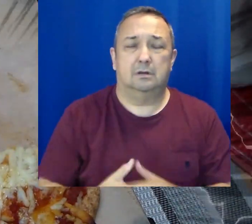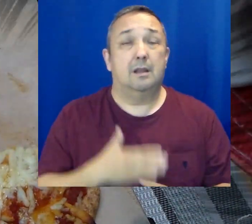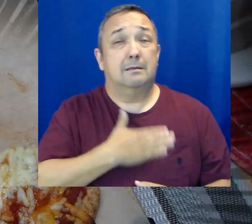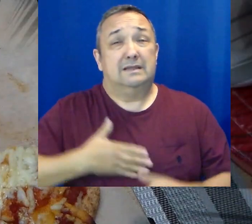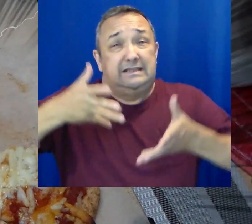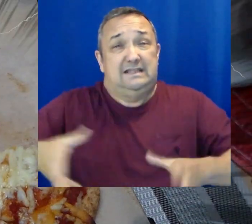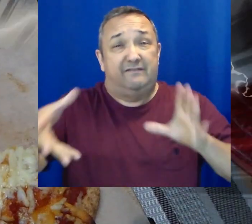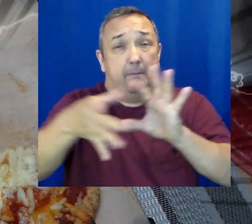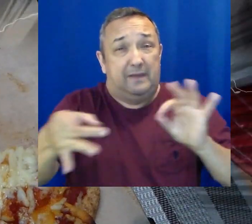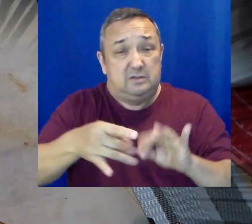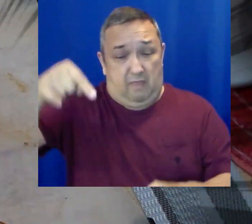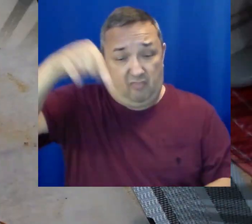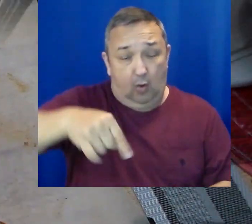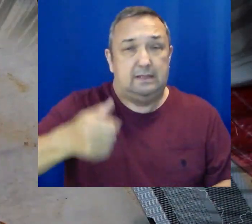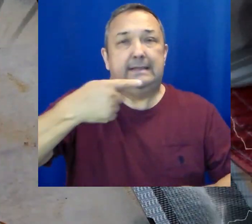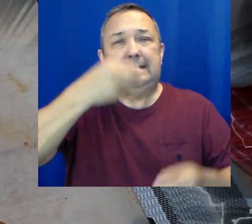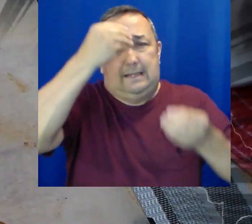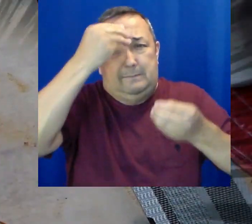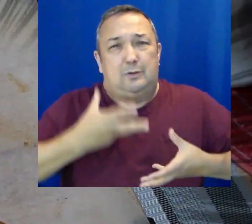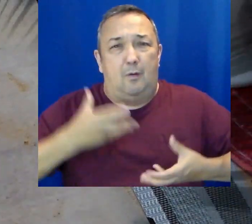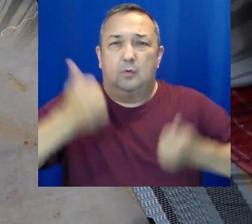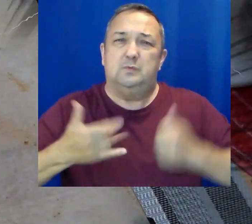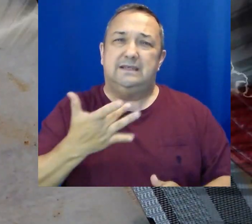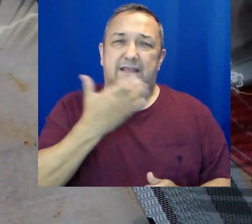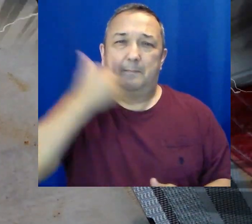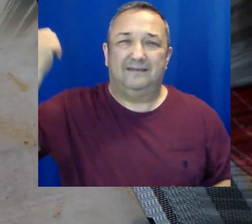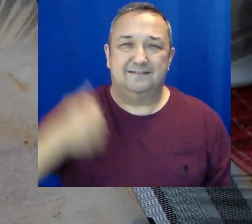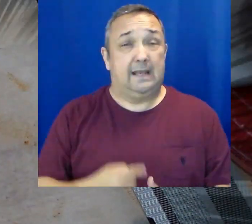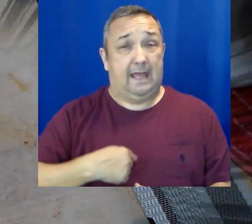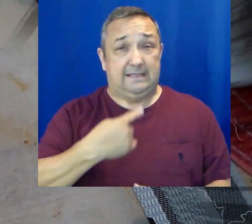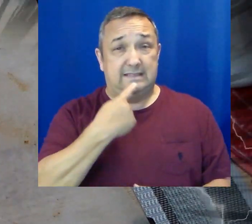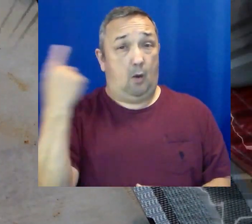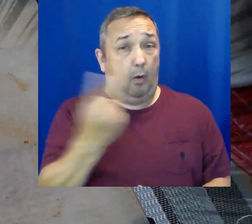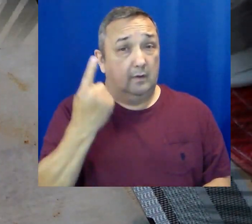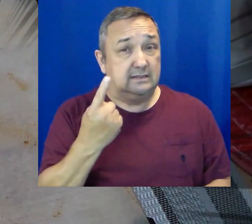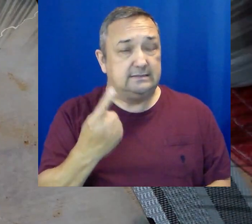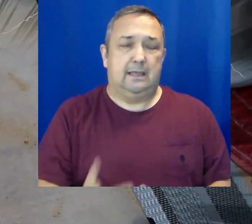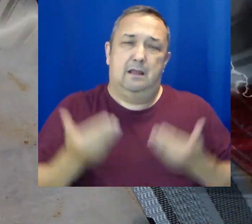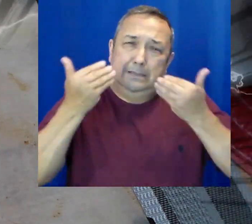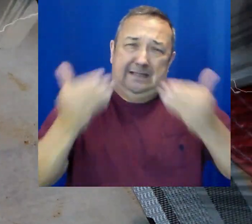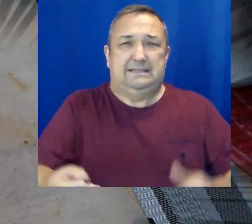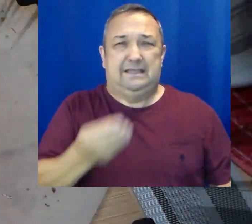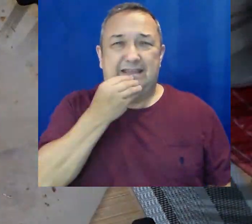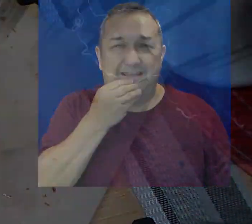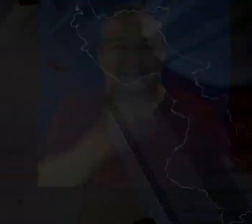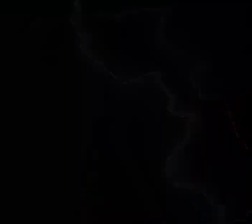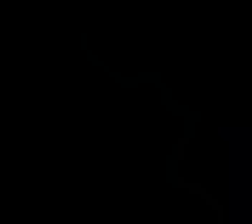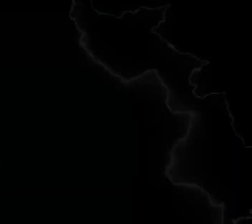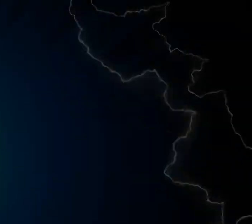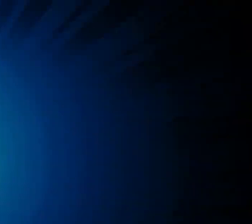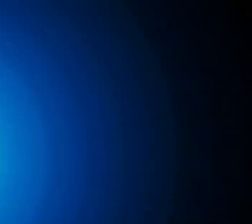waste. Please leave a comment below and tell me which pizza you liked best. And as I always say, kain na tayo.